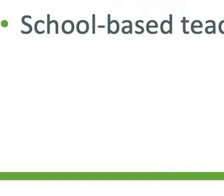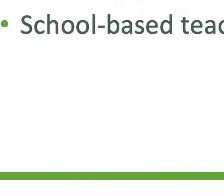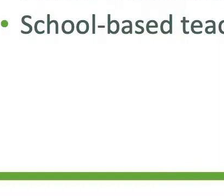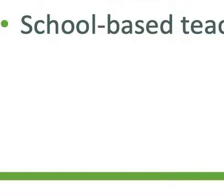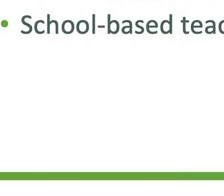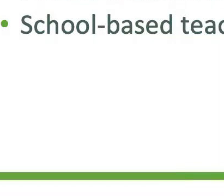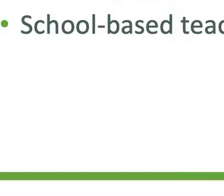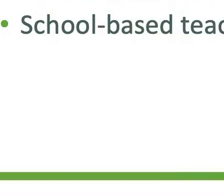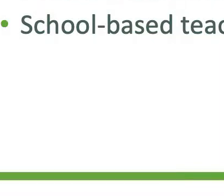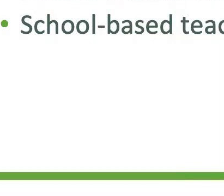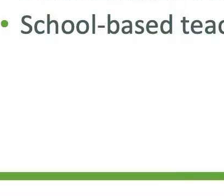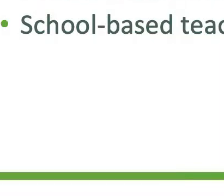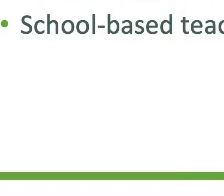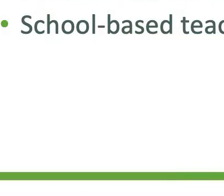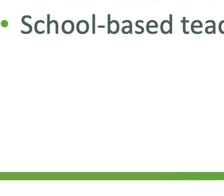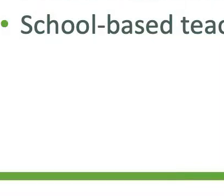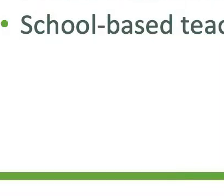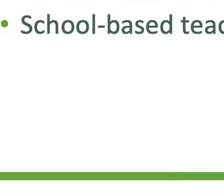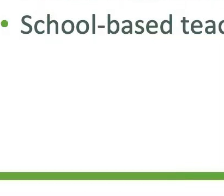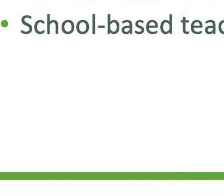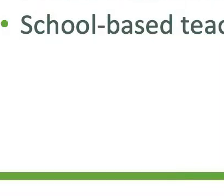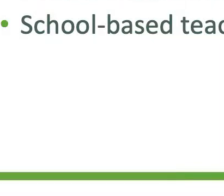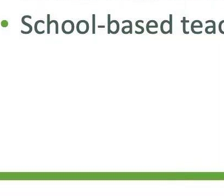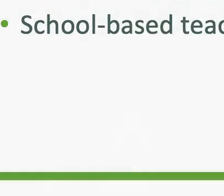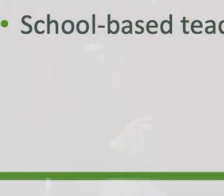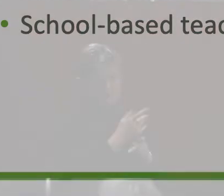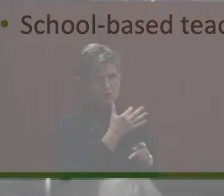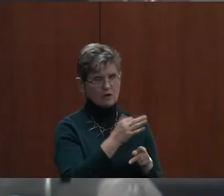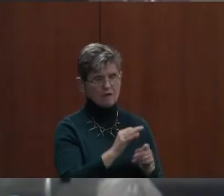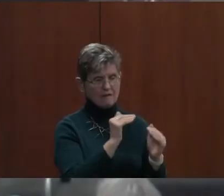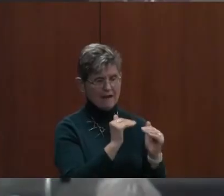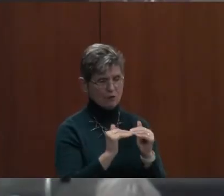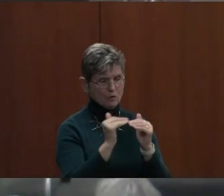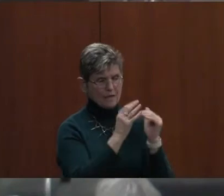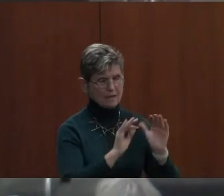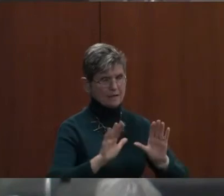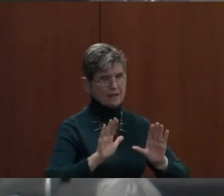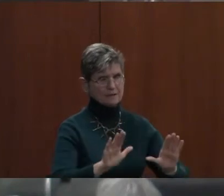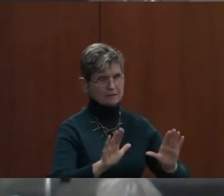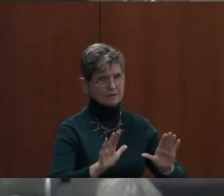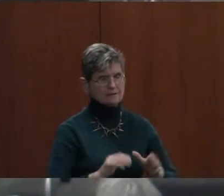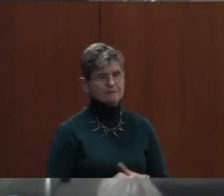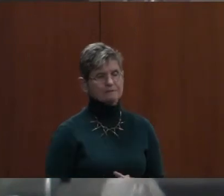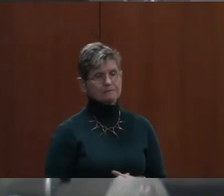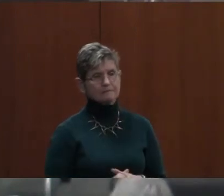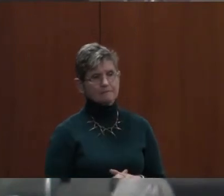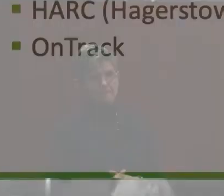and individual support by the Supervisor of Equity and Excellence.